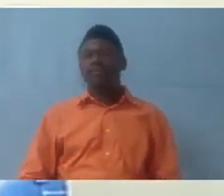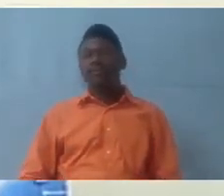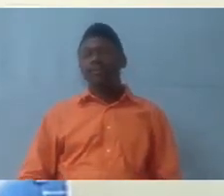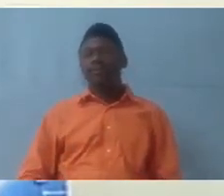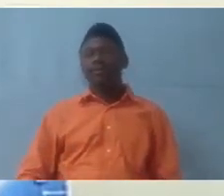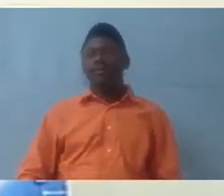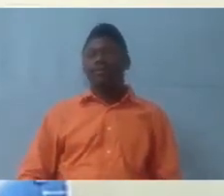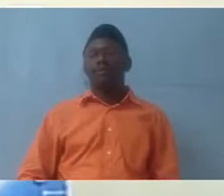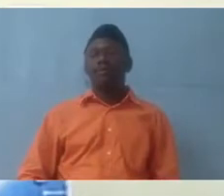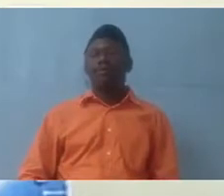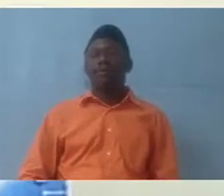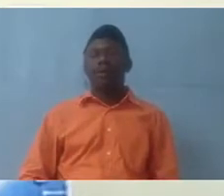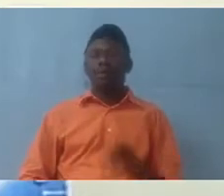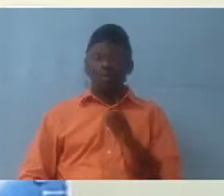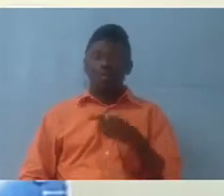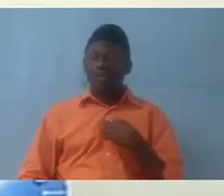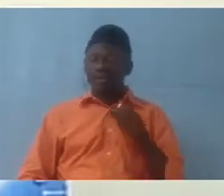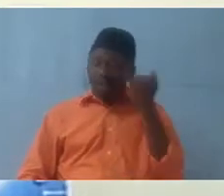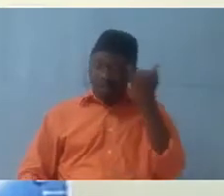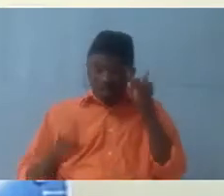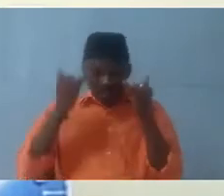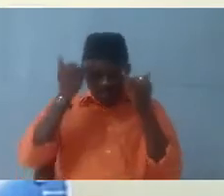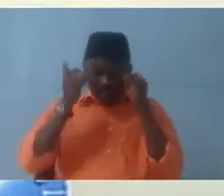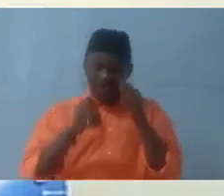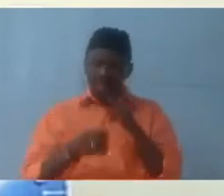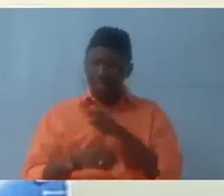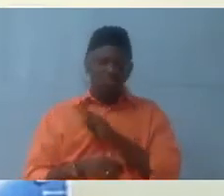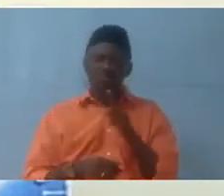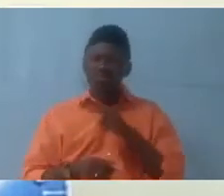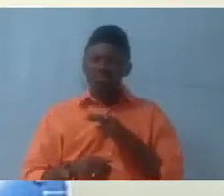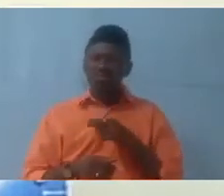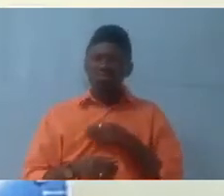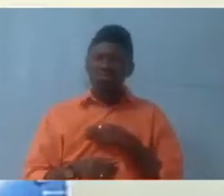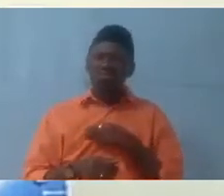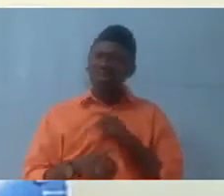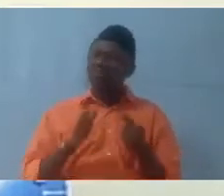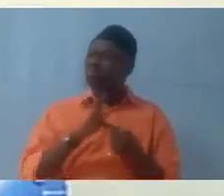But then his decision was that there are no grounds of